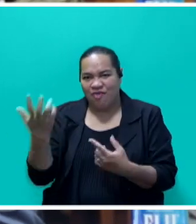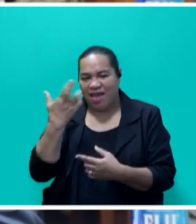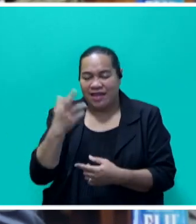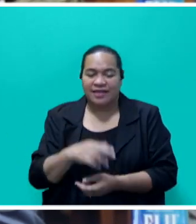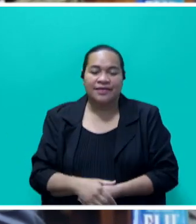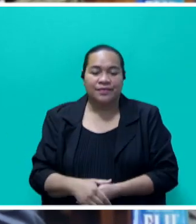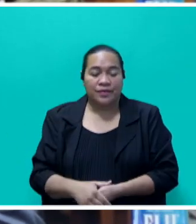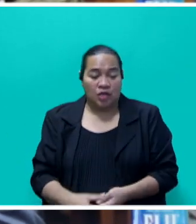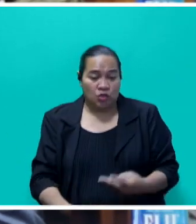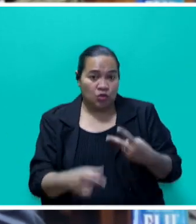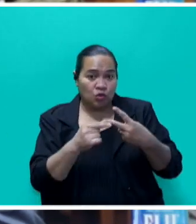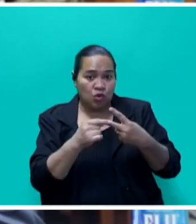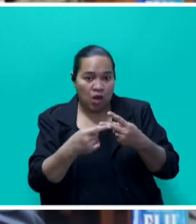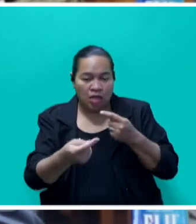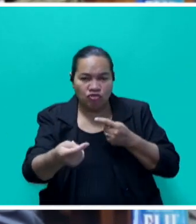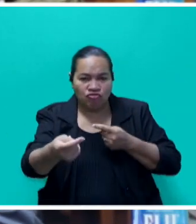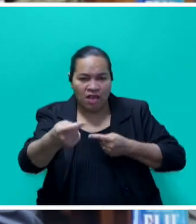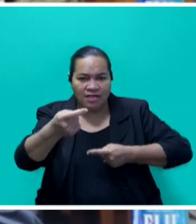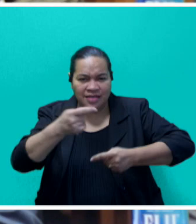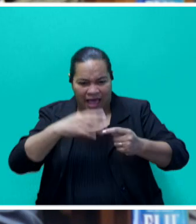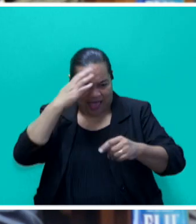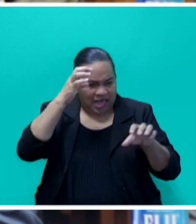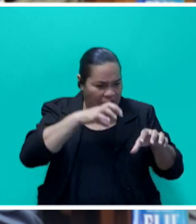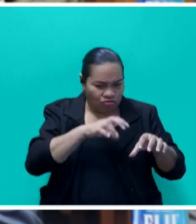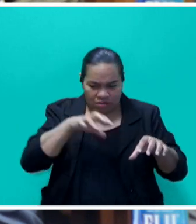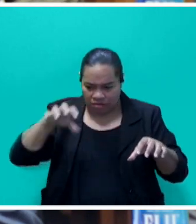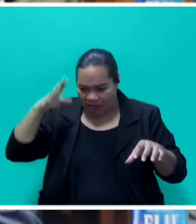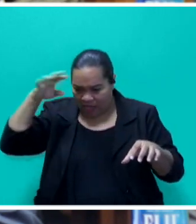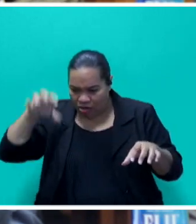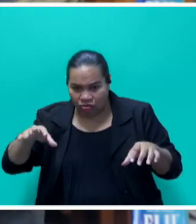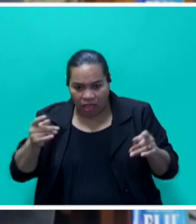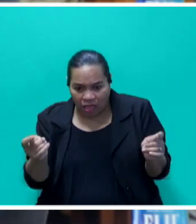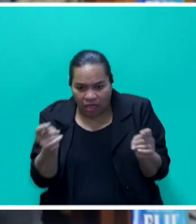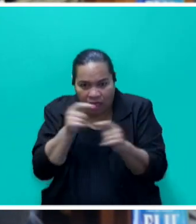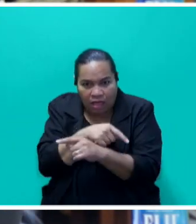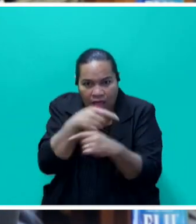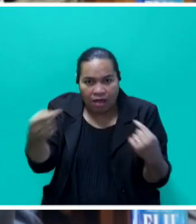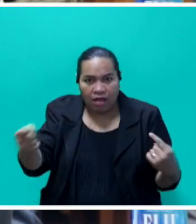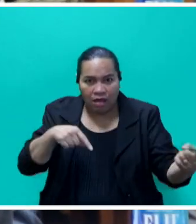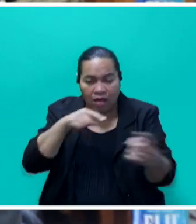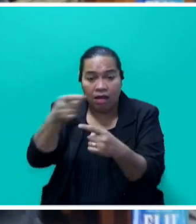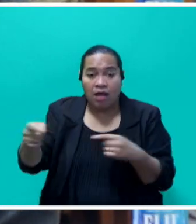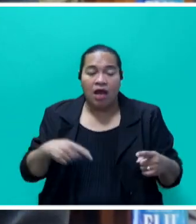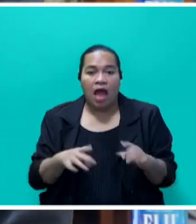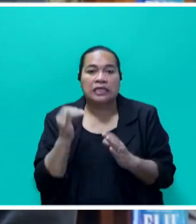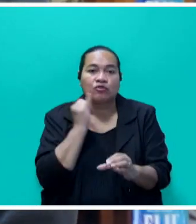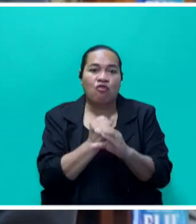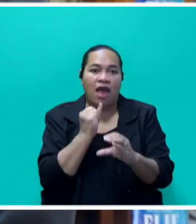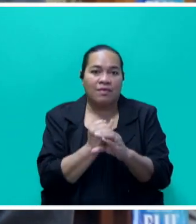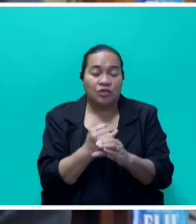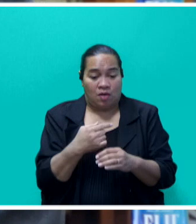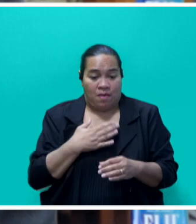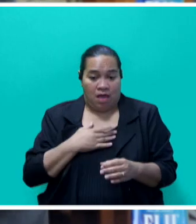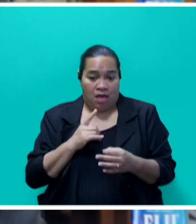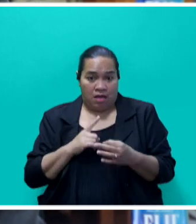2, transnational crimes. And this Palemo Convention that I'm going to answer today, Mr. Speaker, sir,